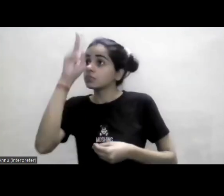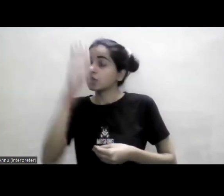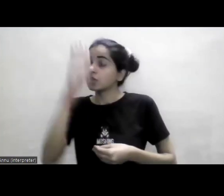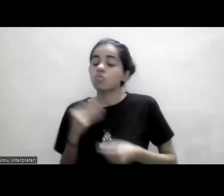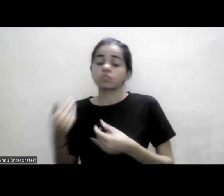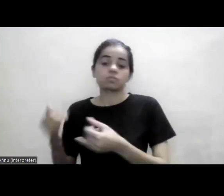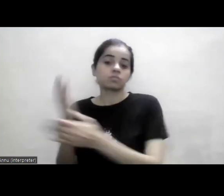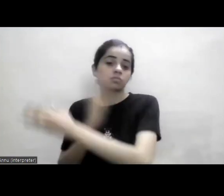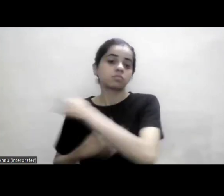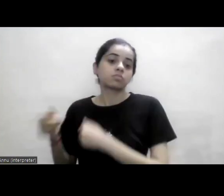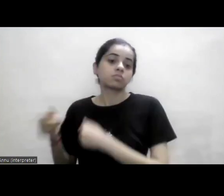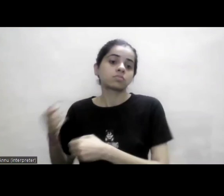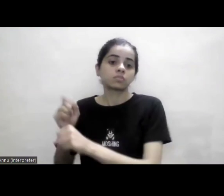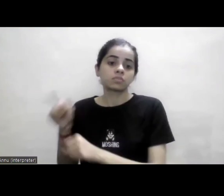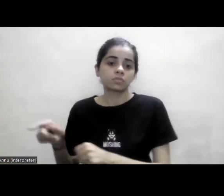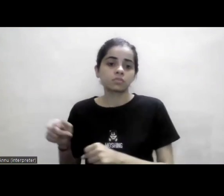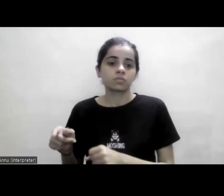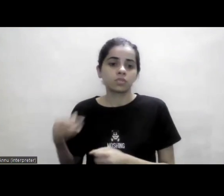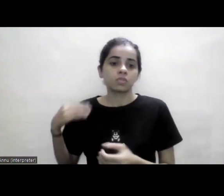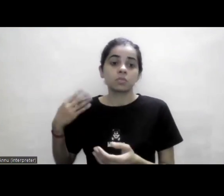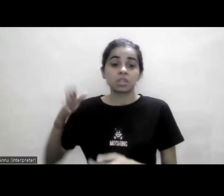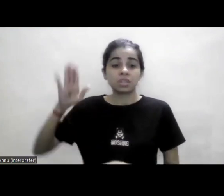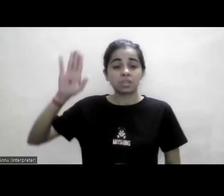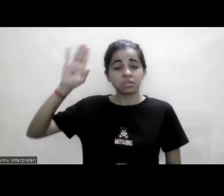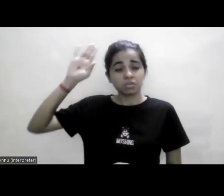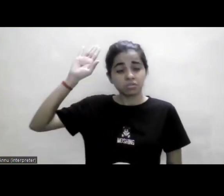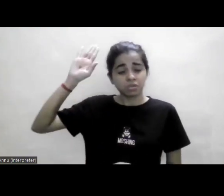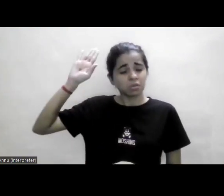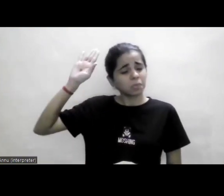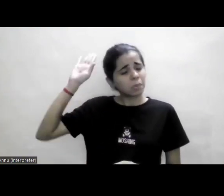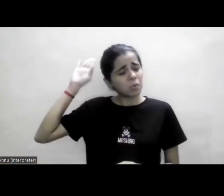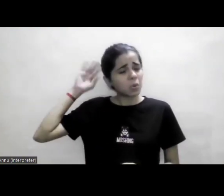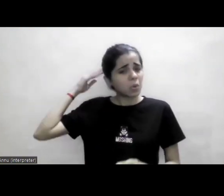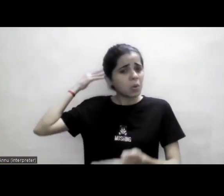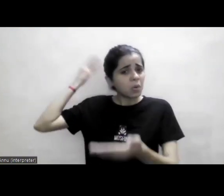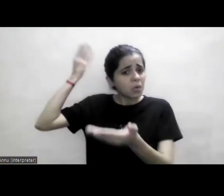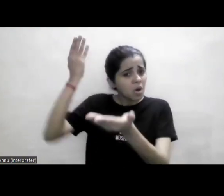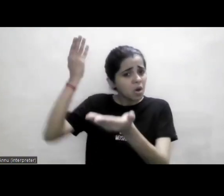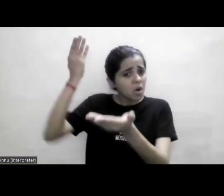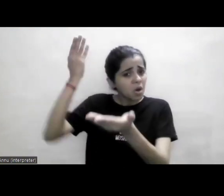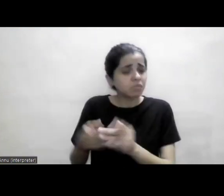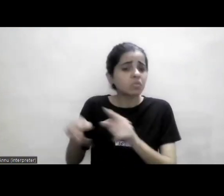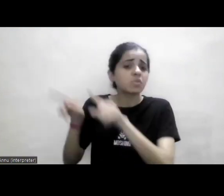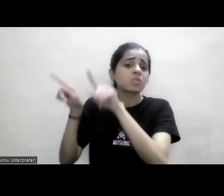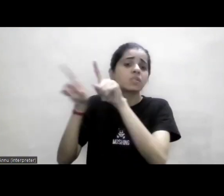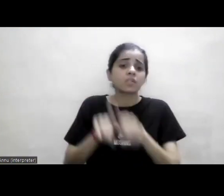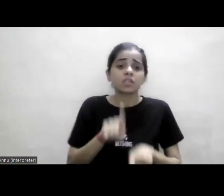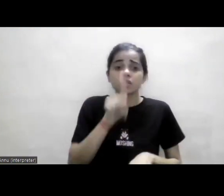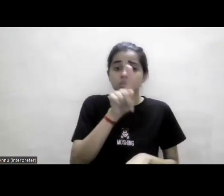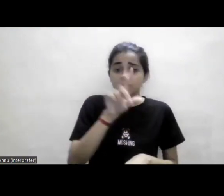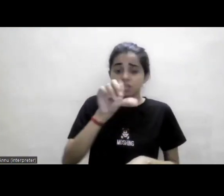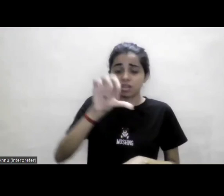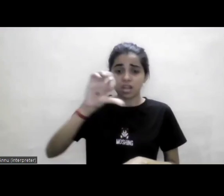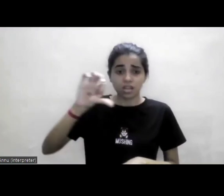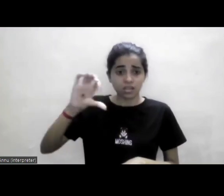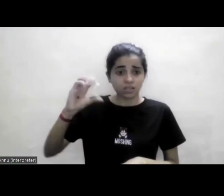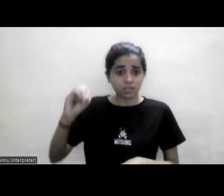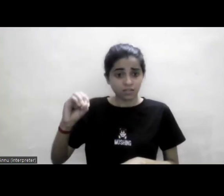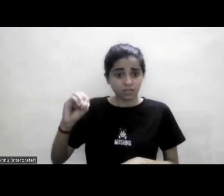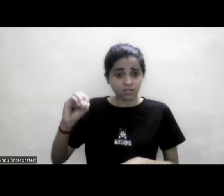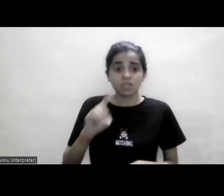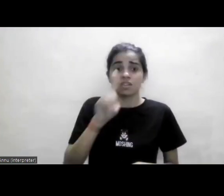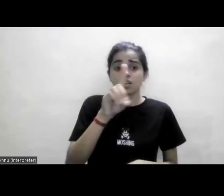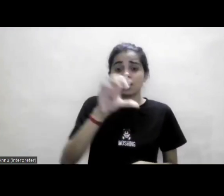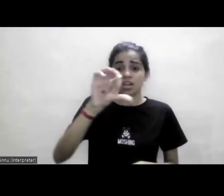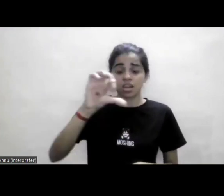aap kitni se kitni purani film bhi dekh lijiye, that kind of narrative you would find in 1938,